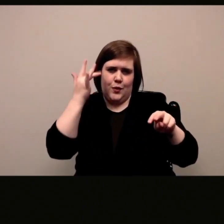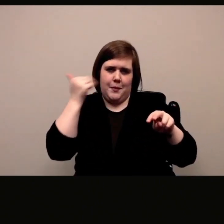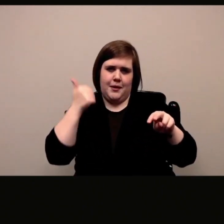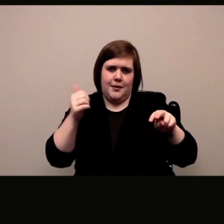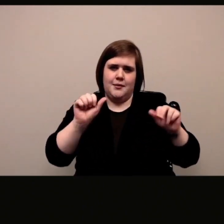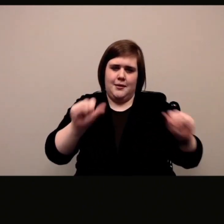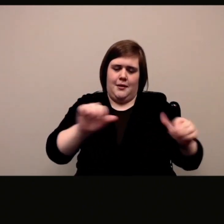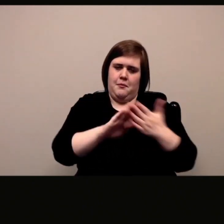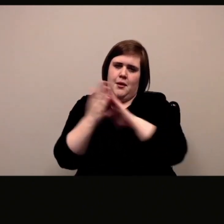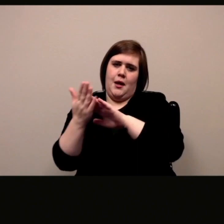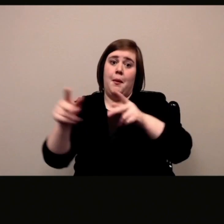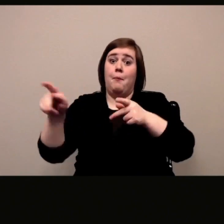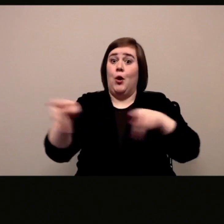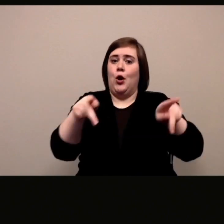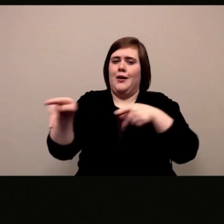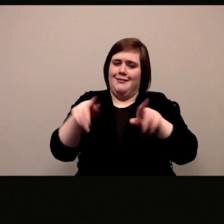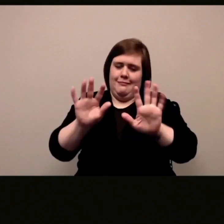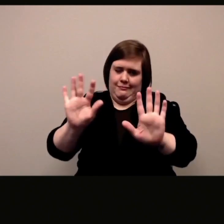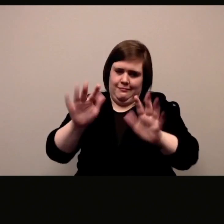that you don't want. But yeah,